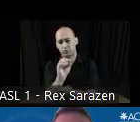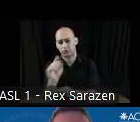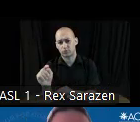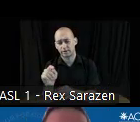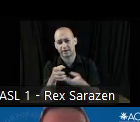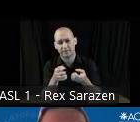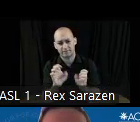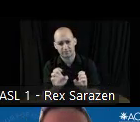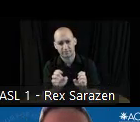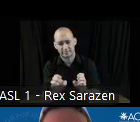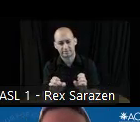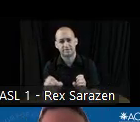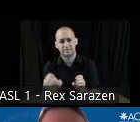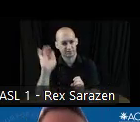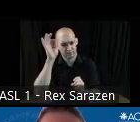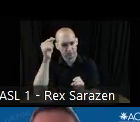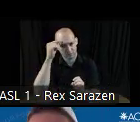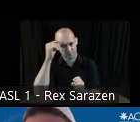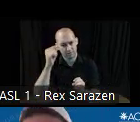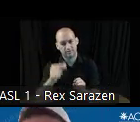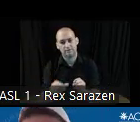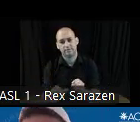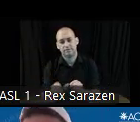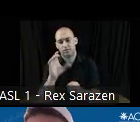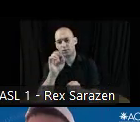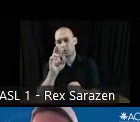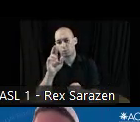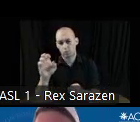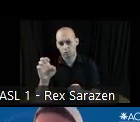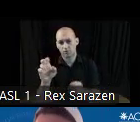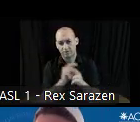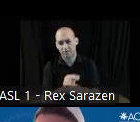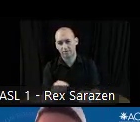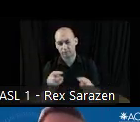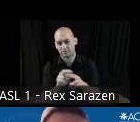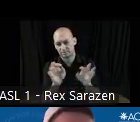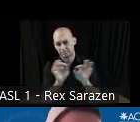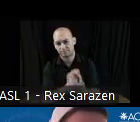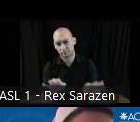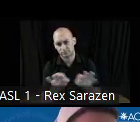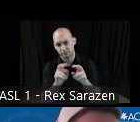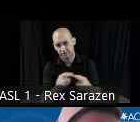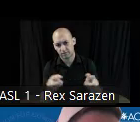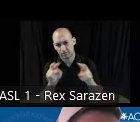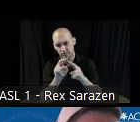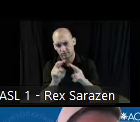government in these core cross-cutting values as we were considering